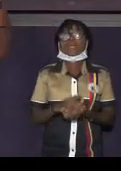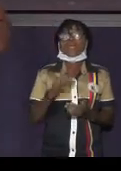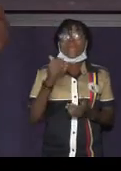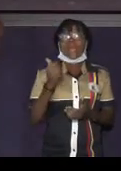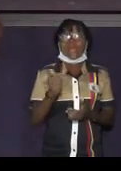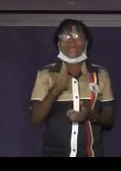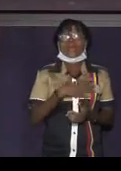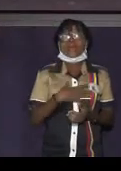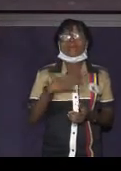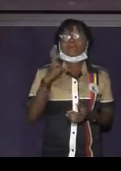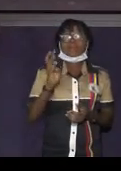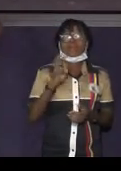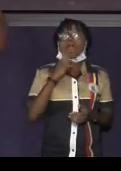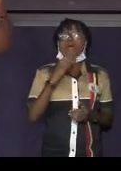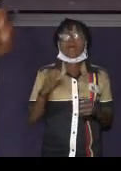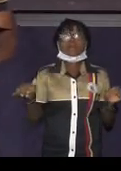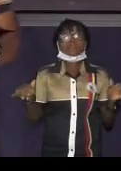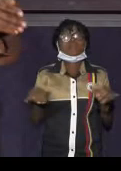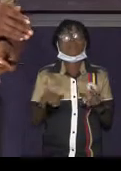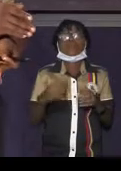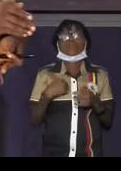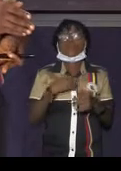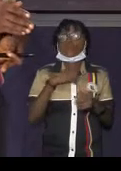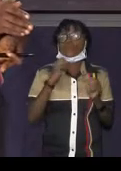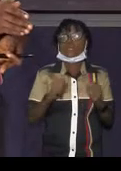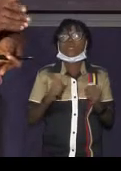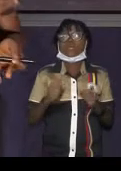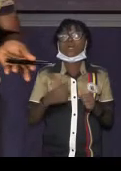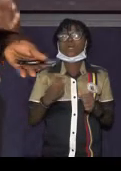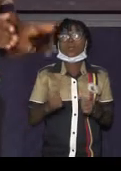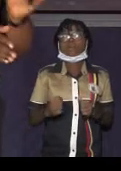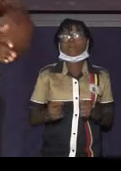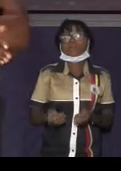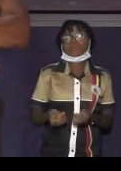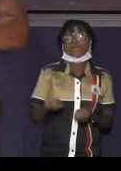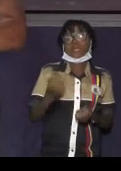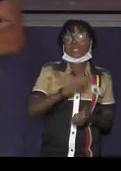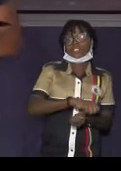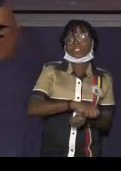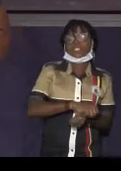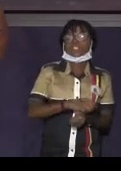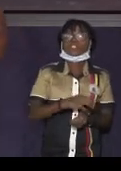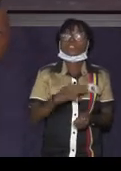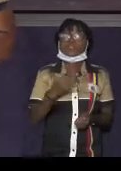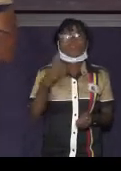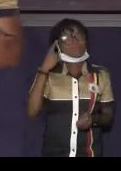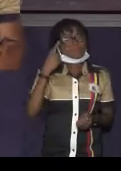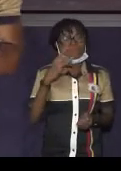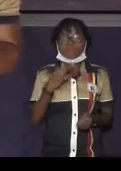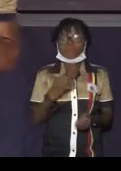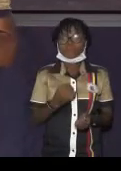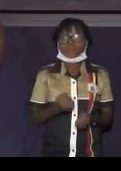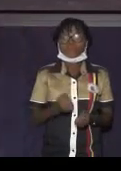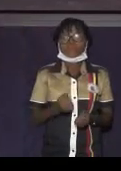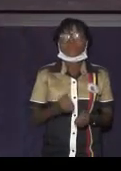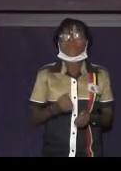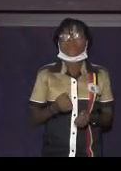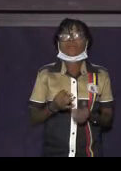and 3 are the same thing. So we could substitute 3 for a, or substitute a for 3. If somebody